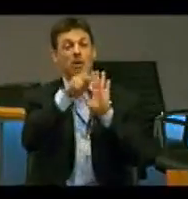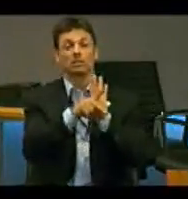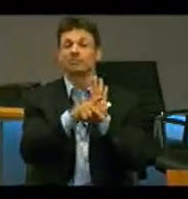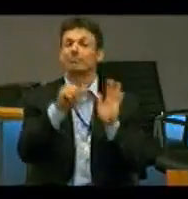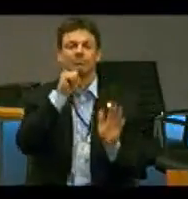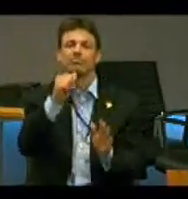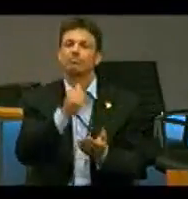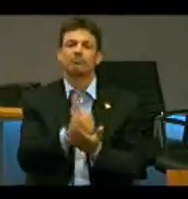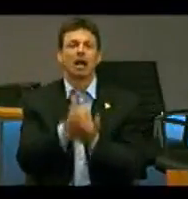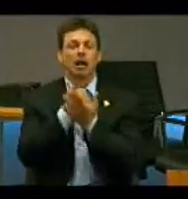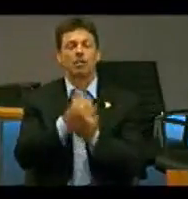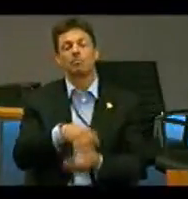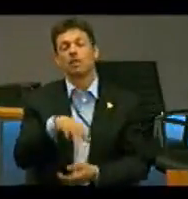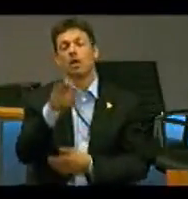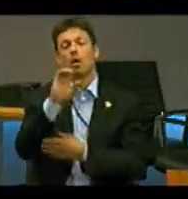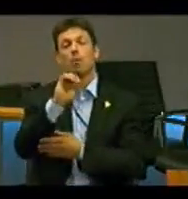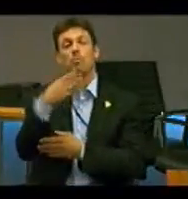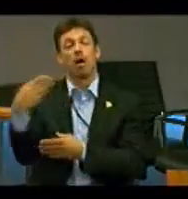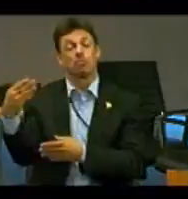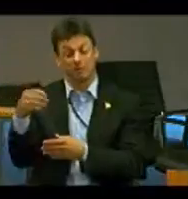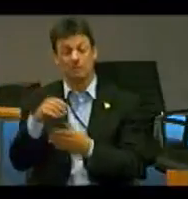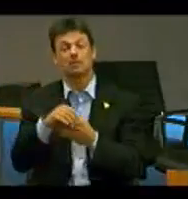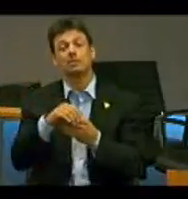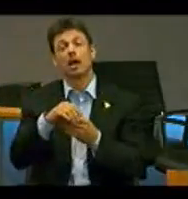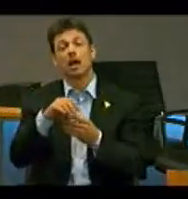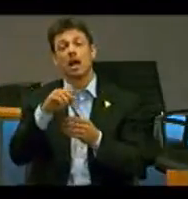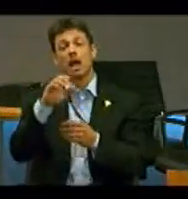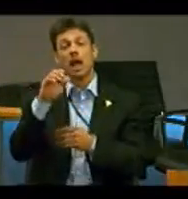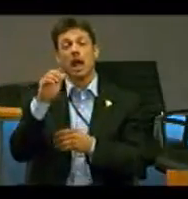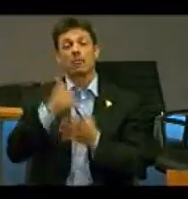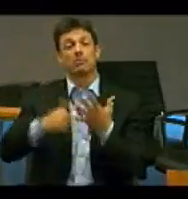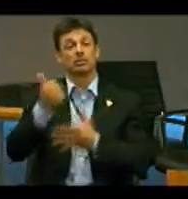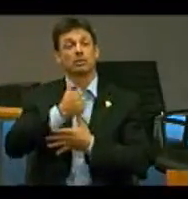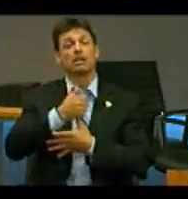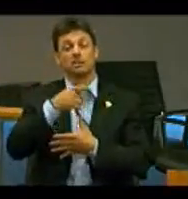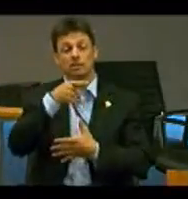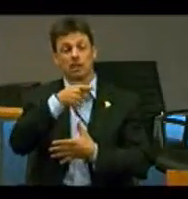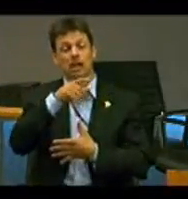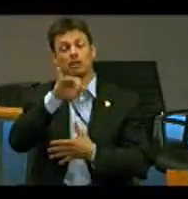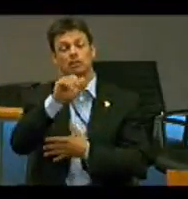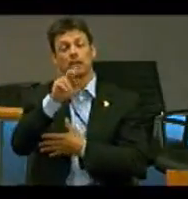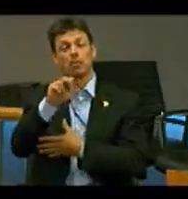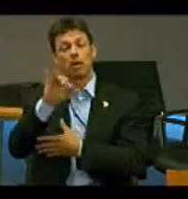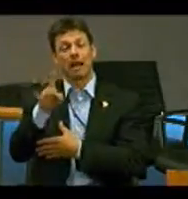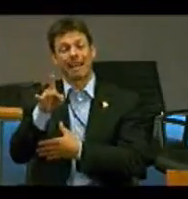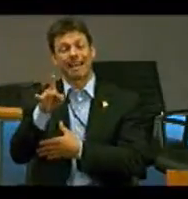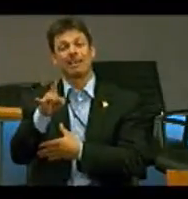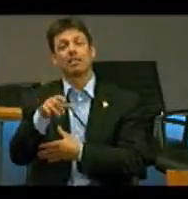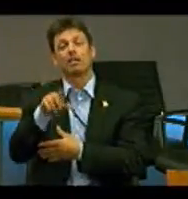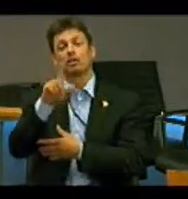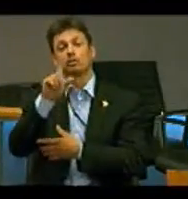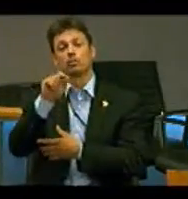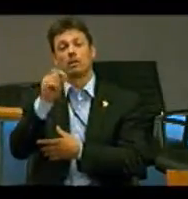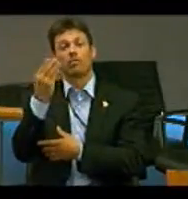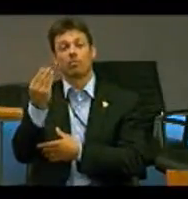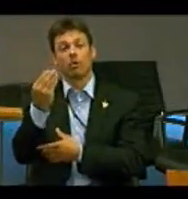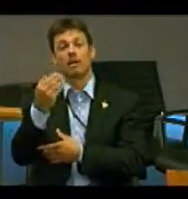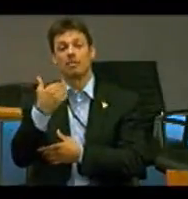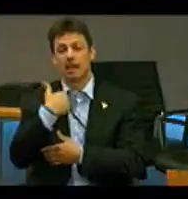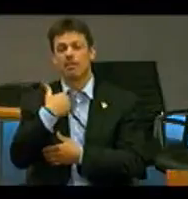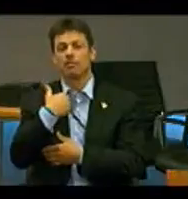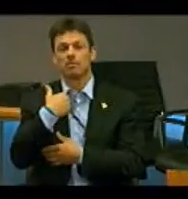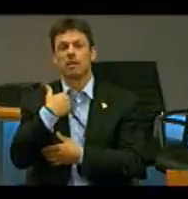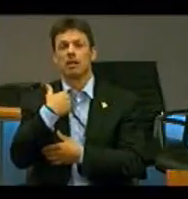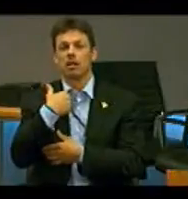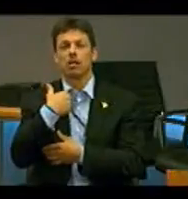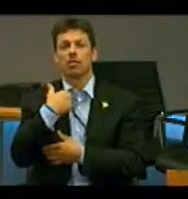of the Obama administration's Department of Education and its Dear Colleague letter of January 8th, 2014, have been